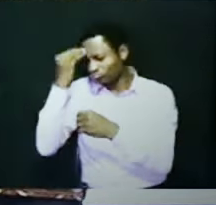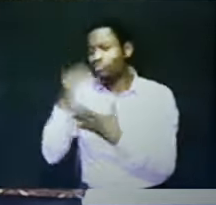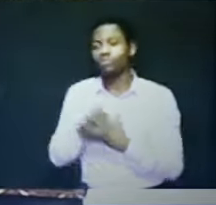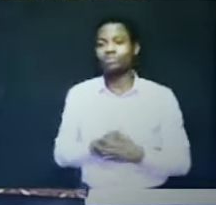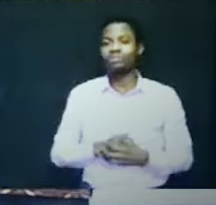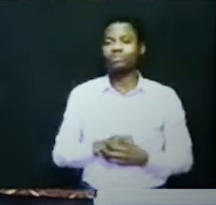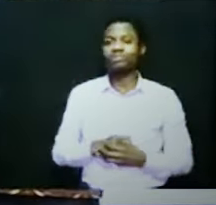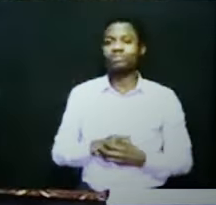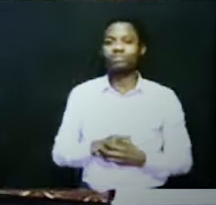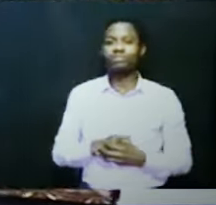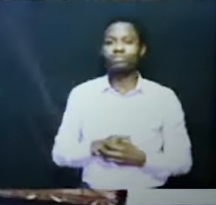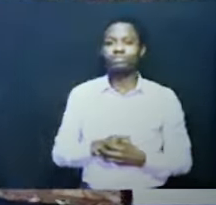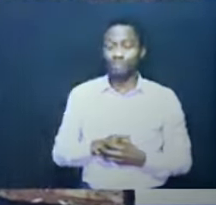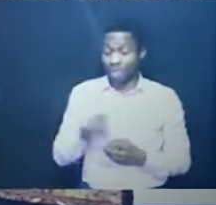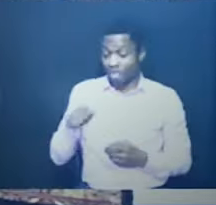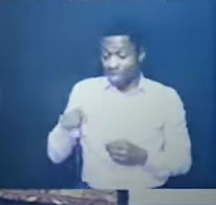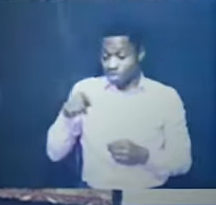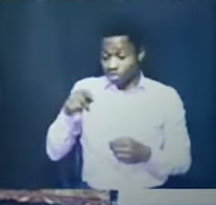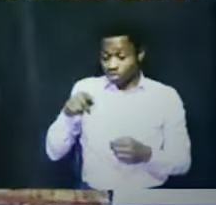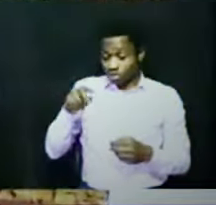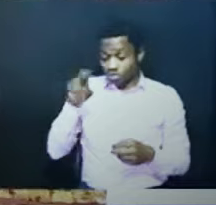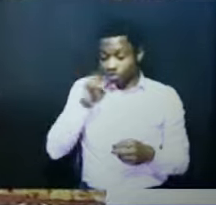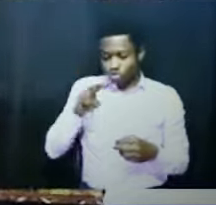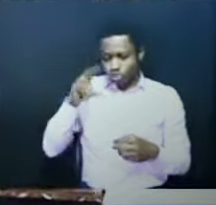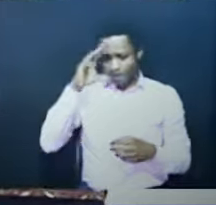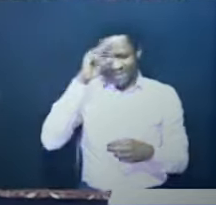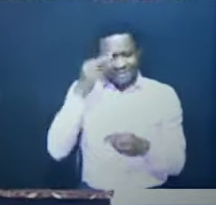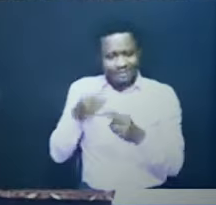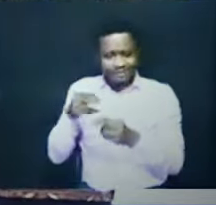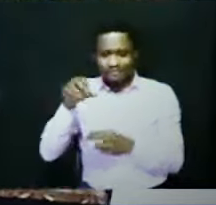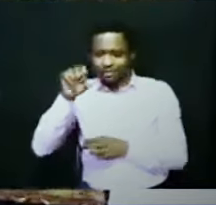emphasize this in the life of Simeon and Anna.